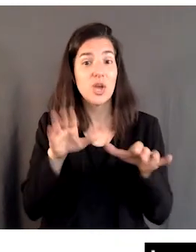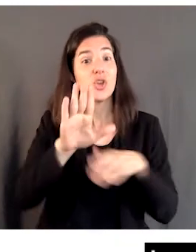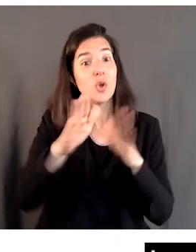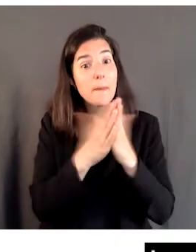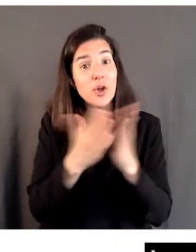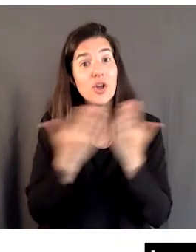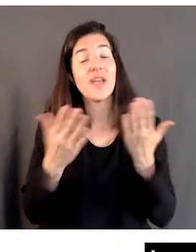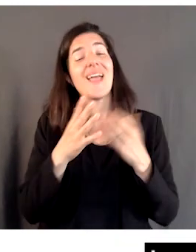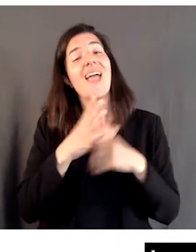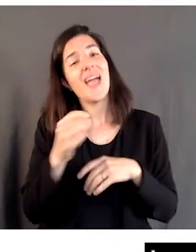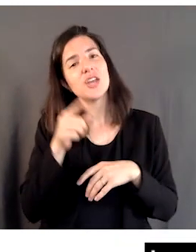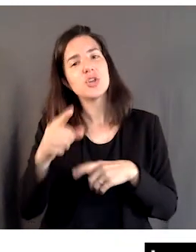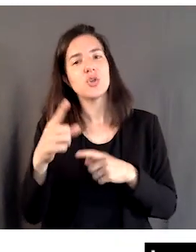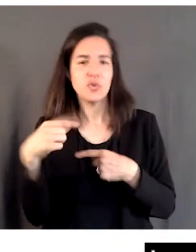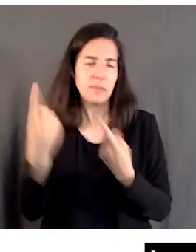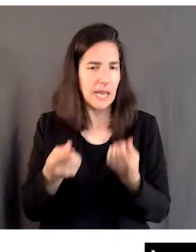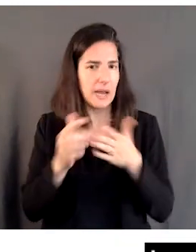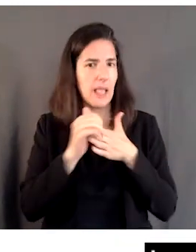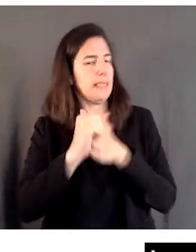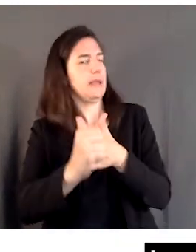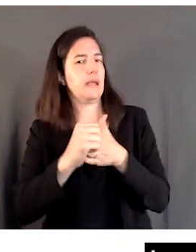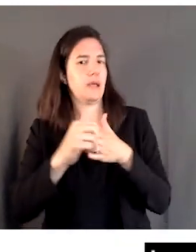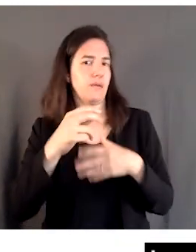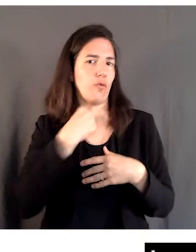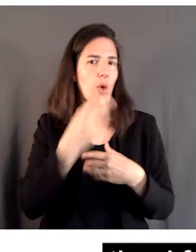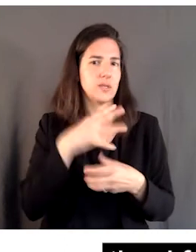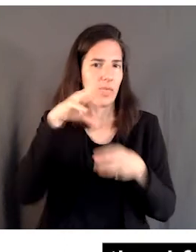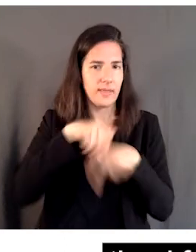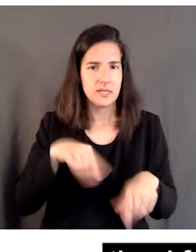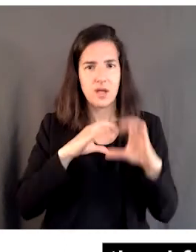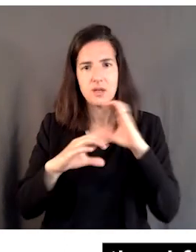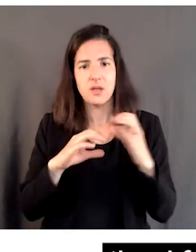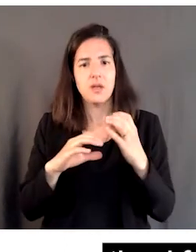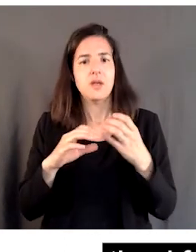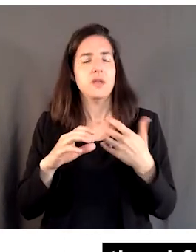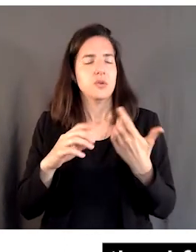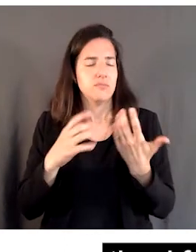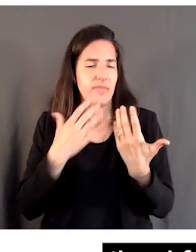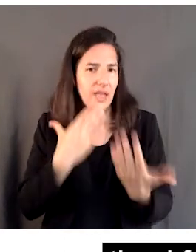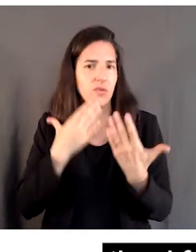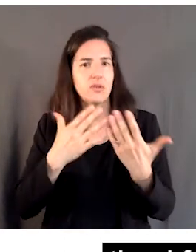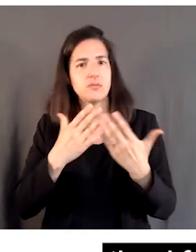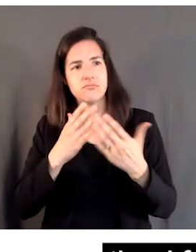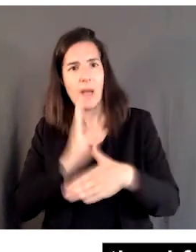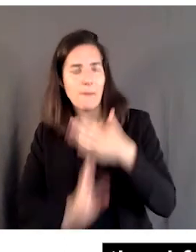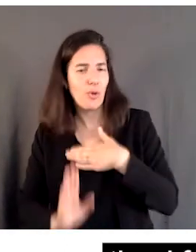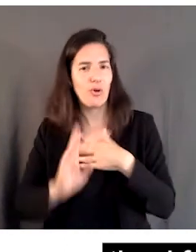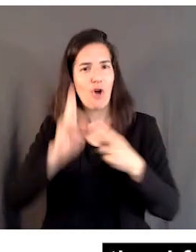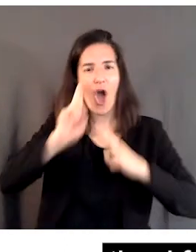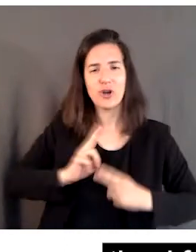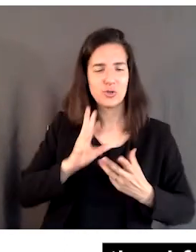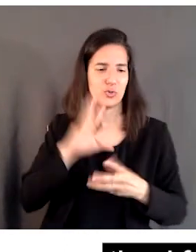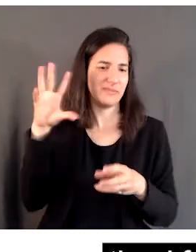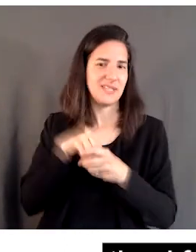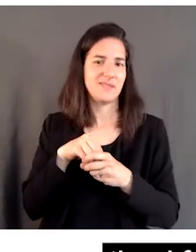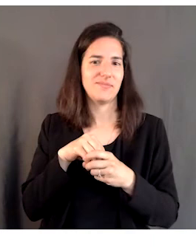been a leading voice in these conversations. So very thankful, humbled, and honored to be a part